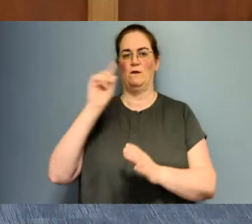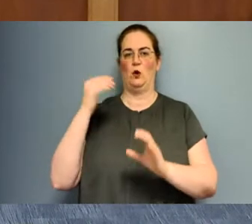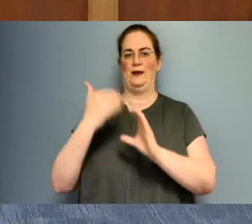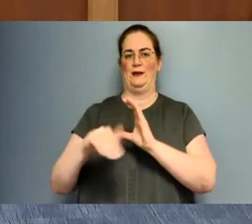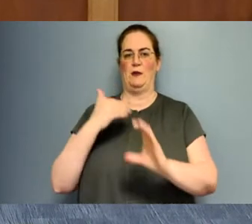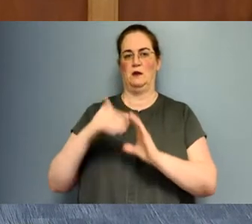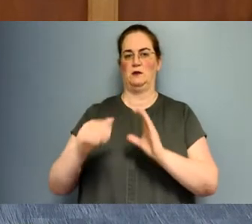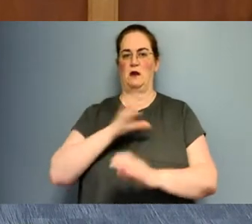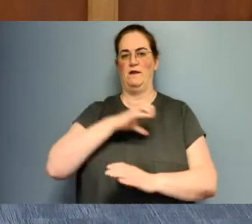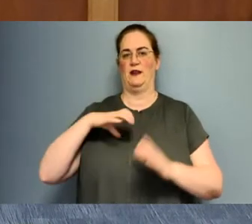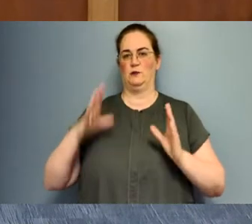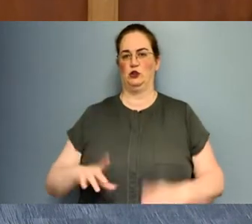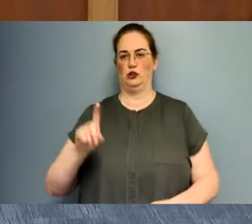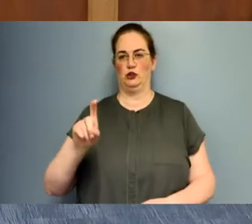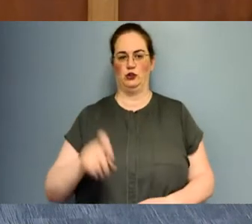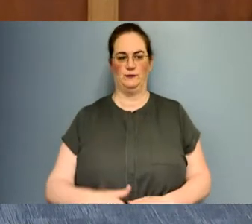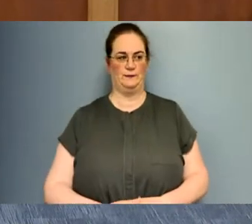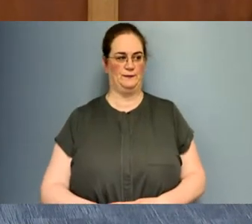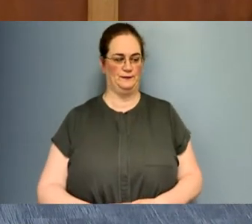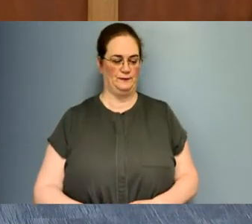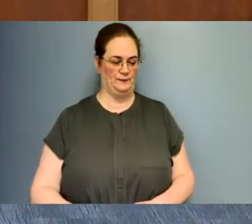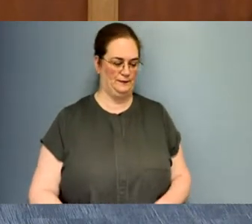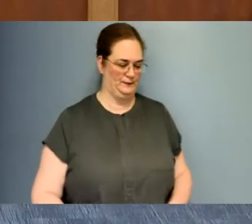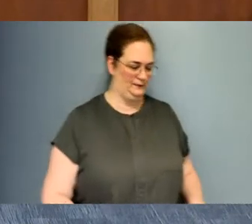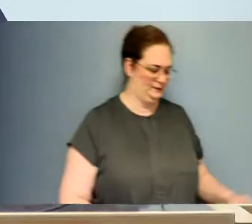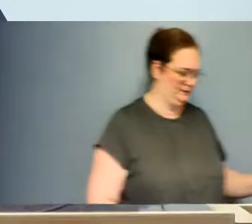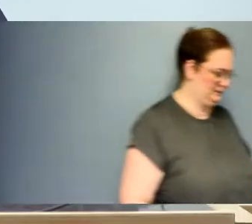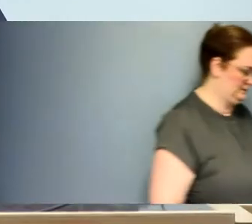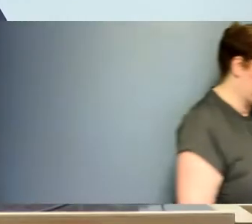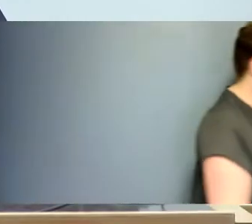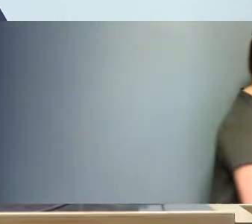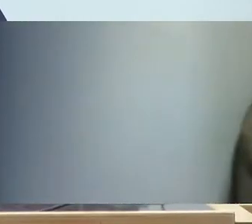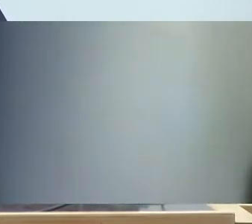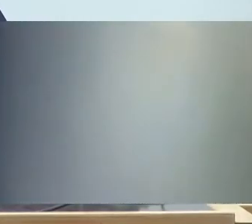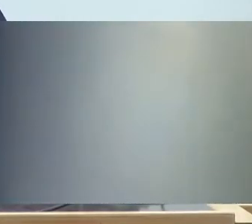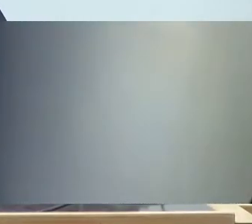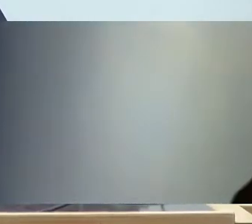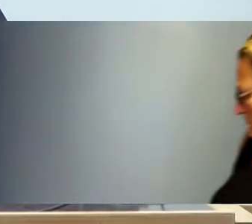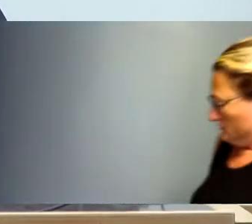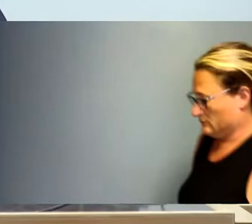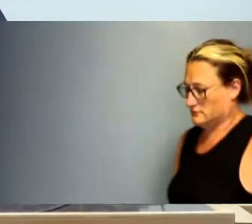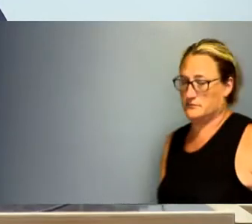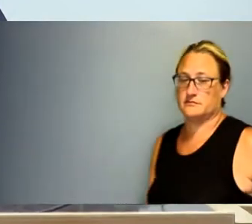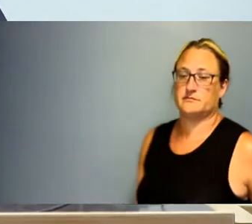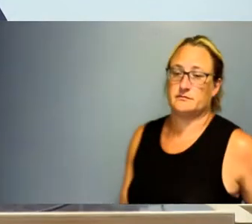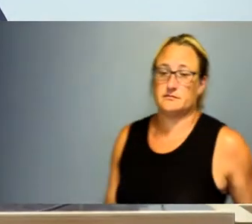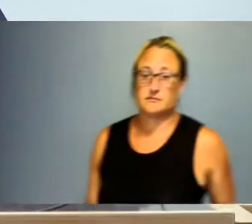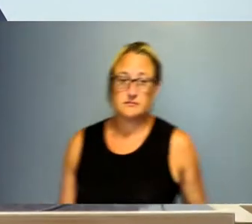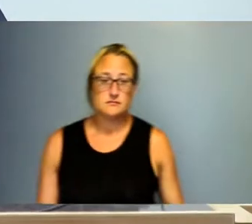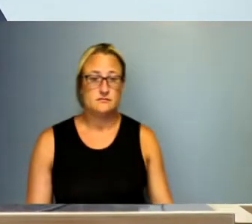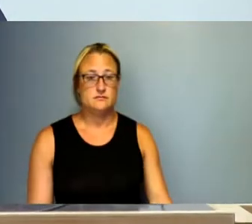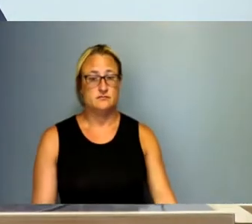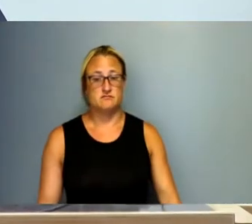of commissioners? To my knowledge, there were none. Okay, none. Okay.